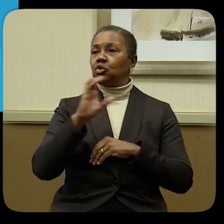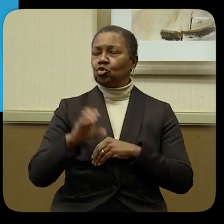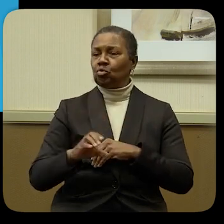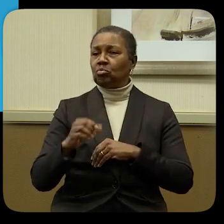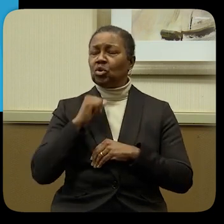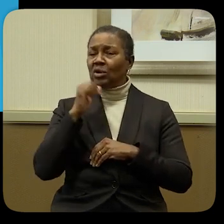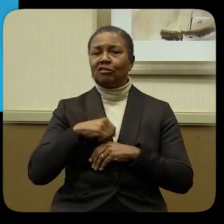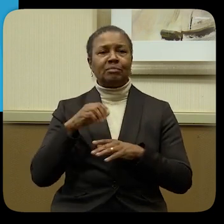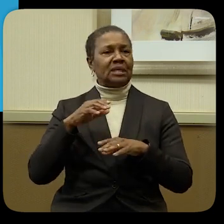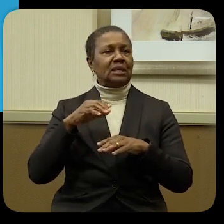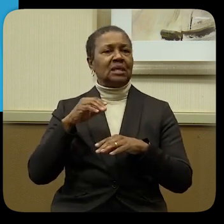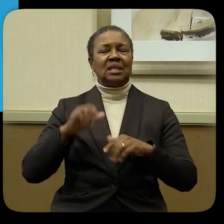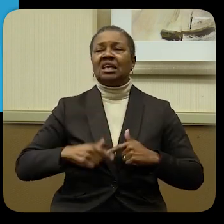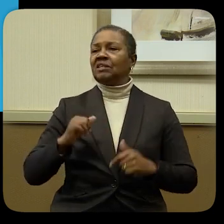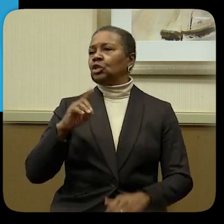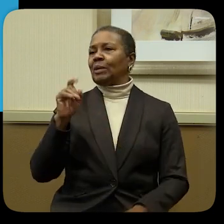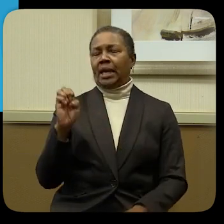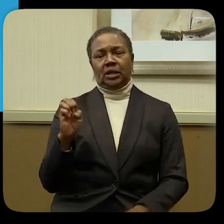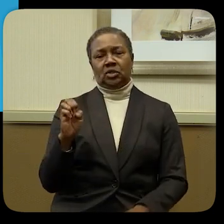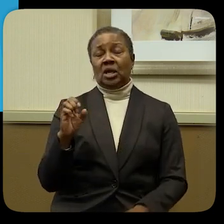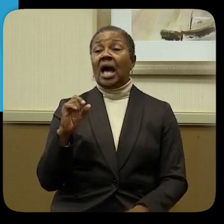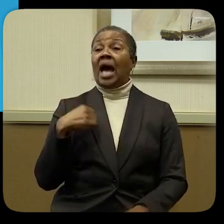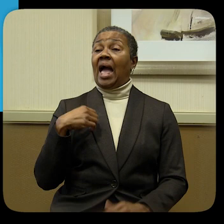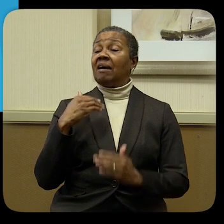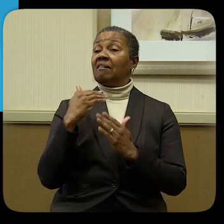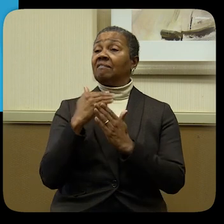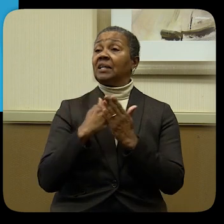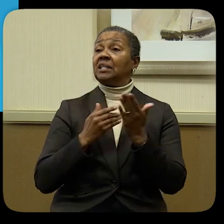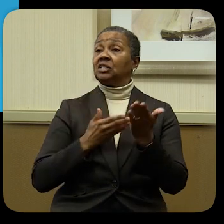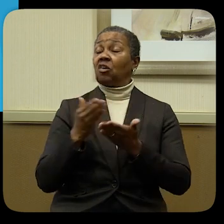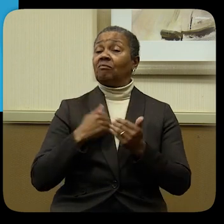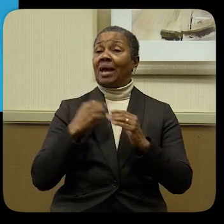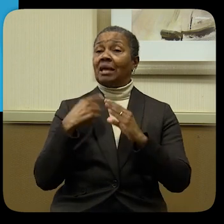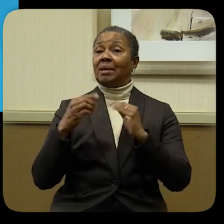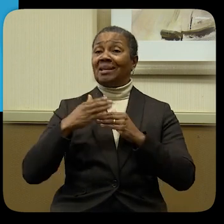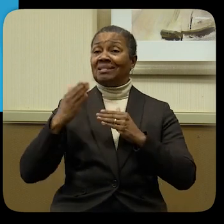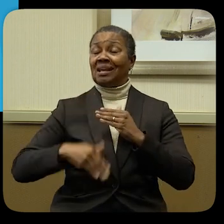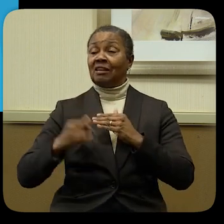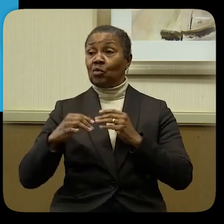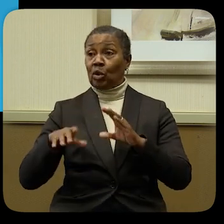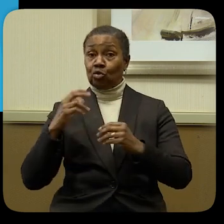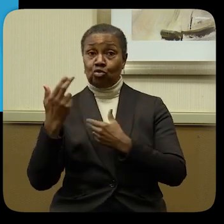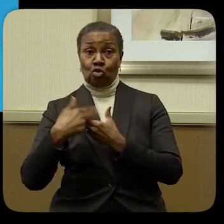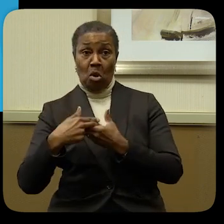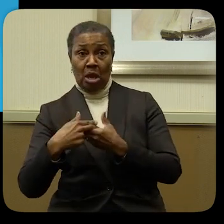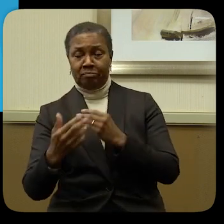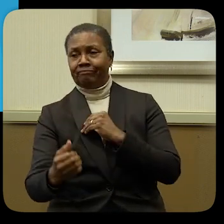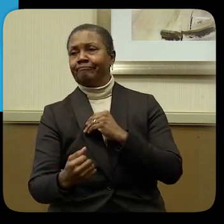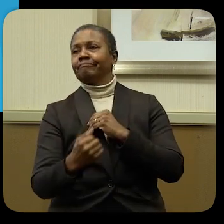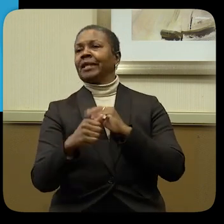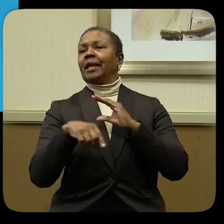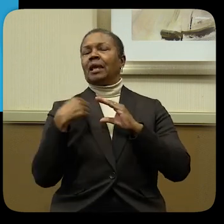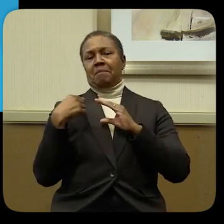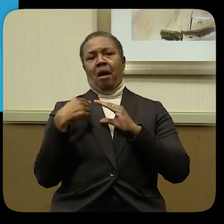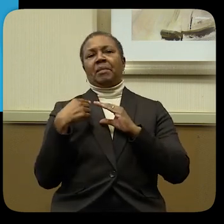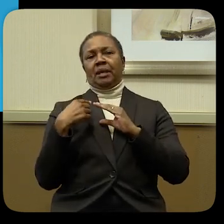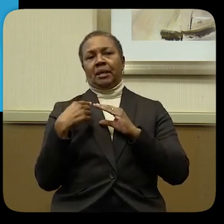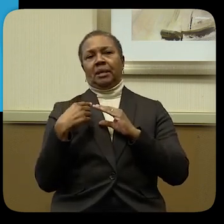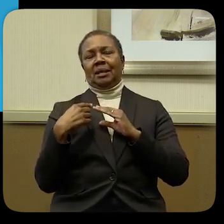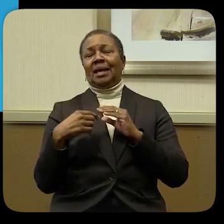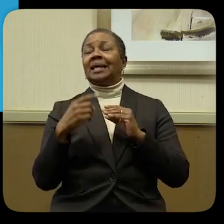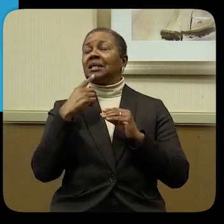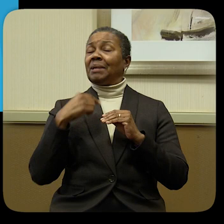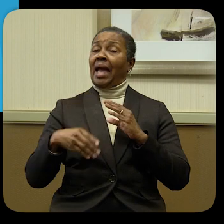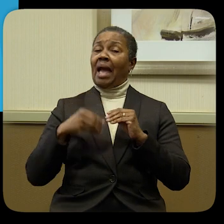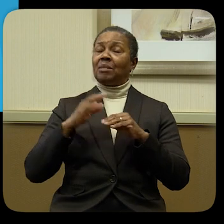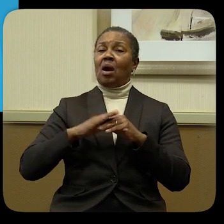where I'll send out resources. So if you want to get on that, my email's at the end, just send me an email, like throw me on the listserv. I don't send that many.